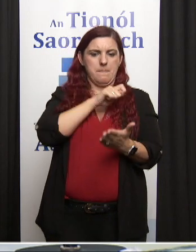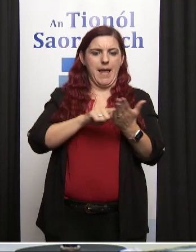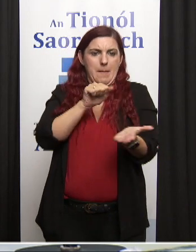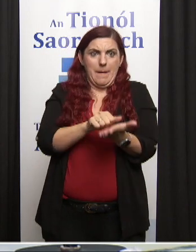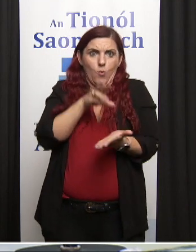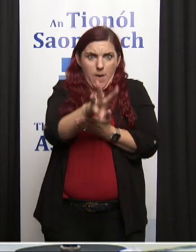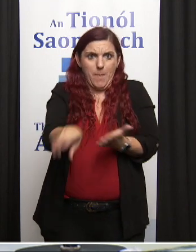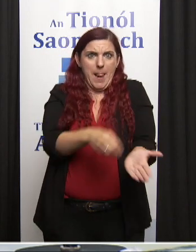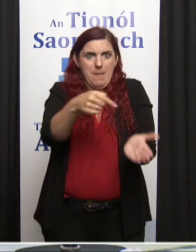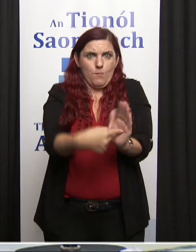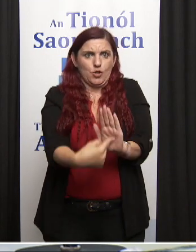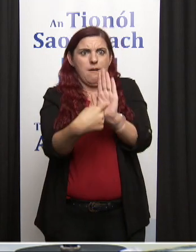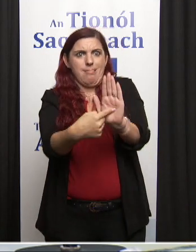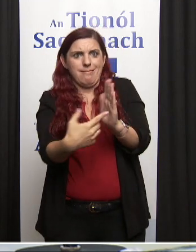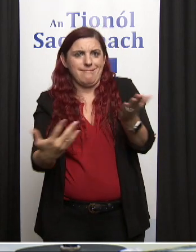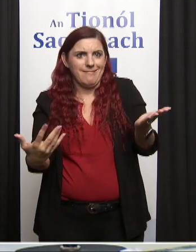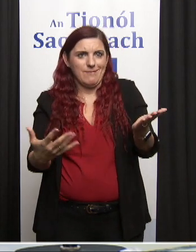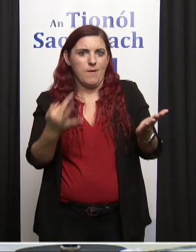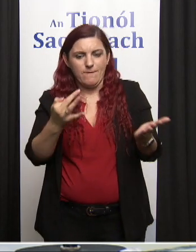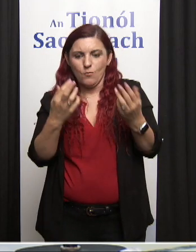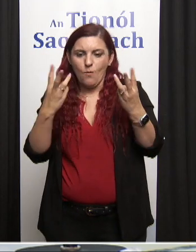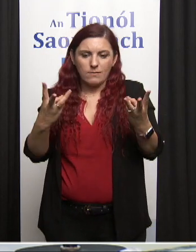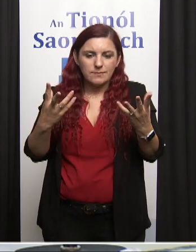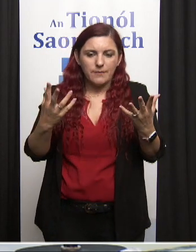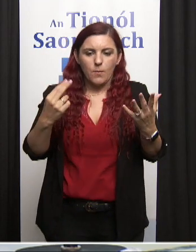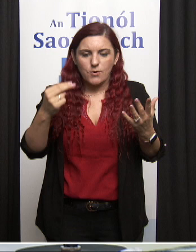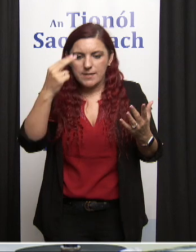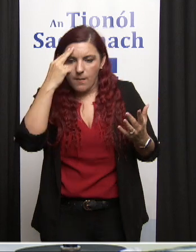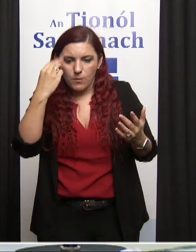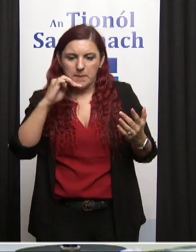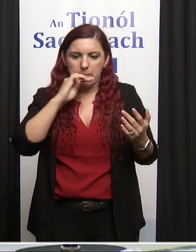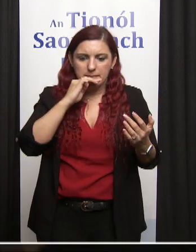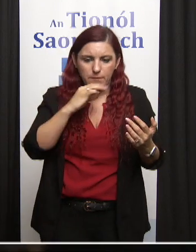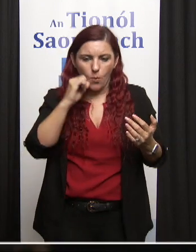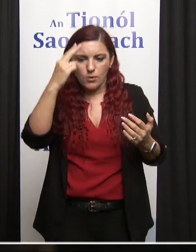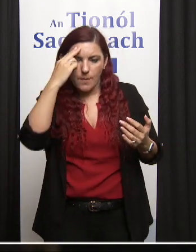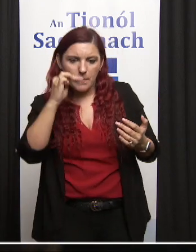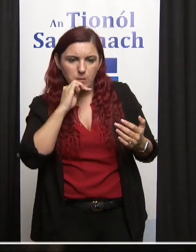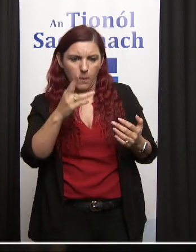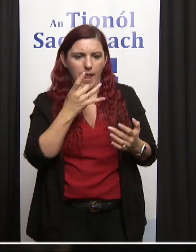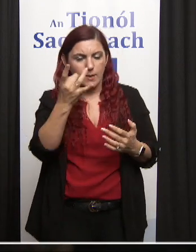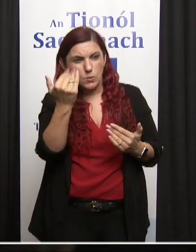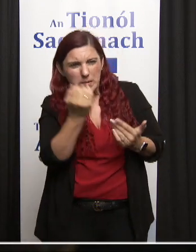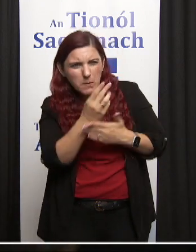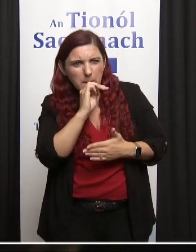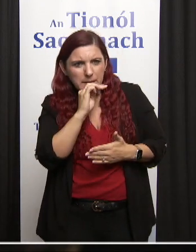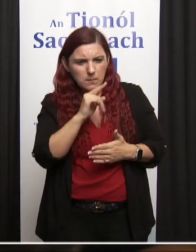ballot paper. Yeah. So if people don't understand what it means, then we'll ask you to explain what it means. But